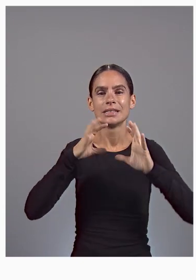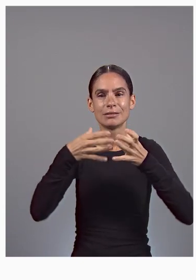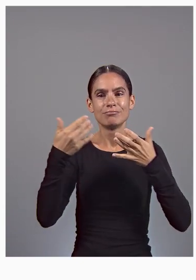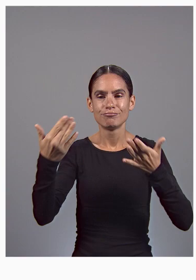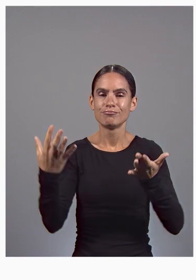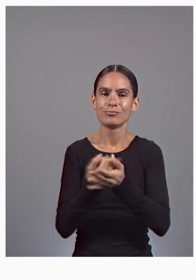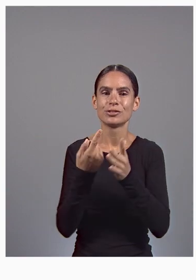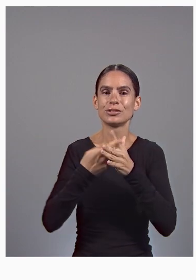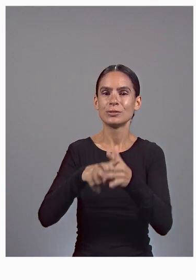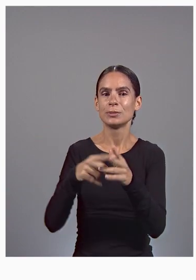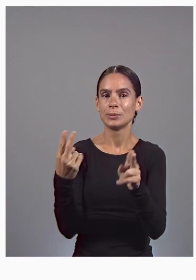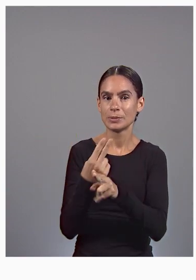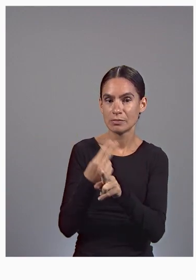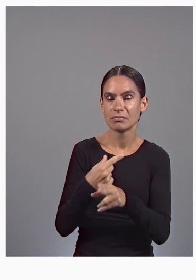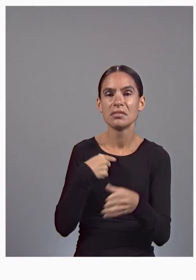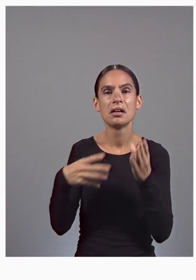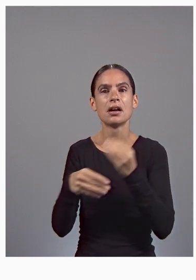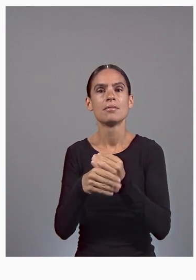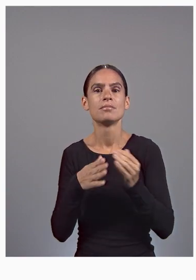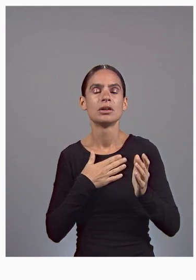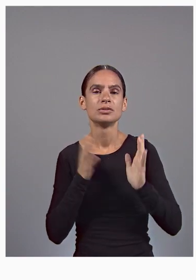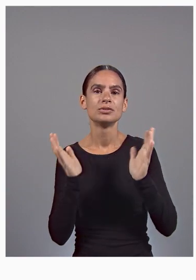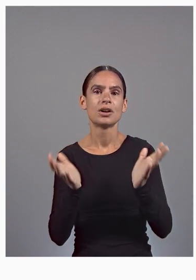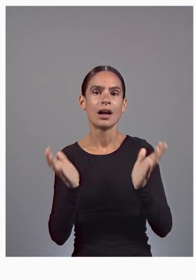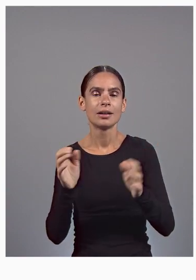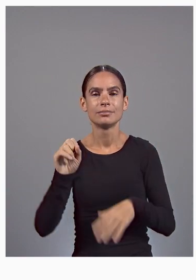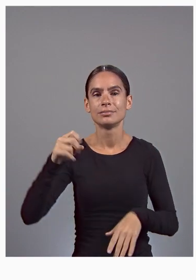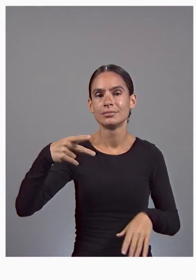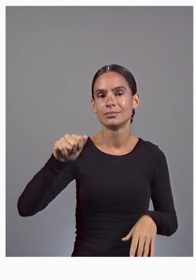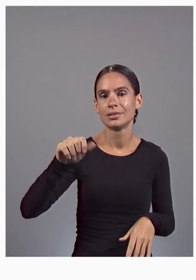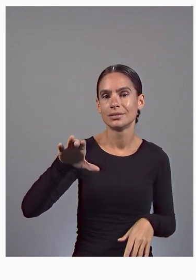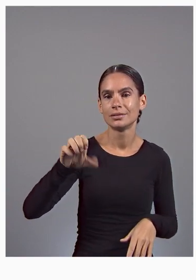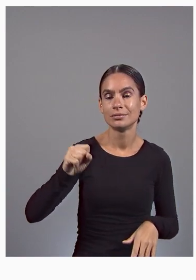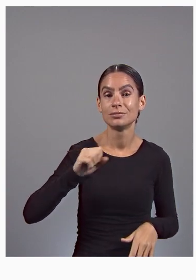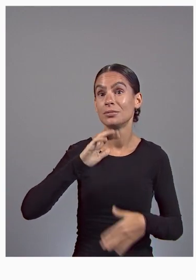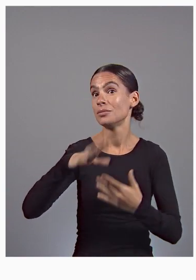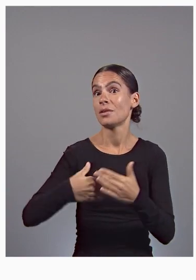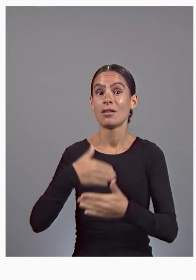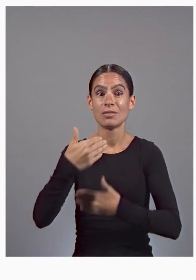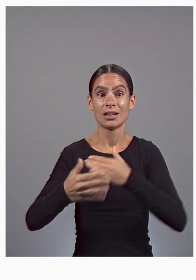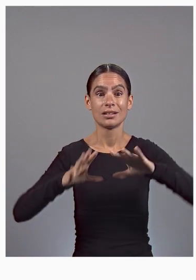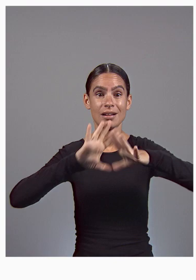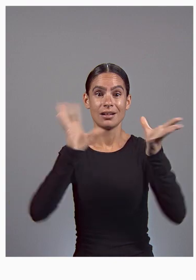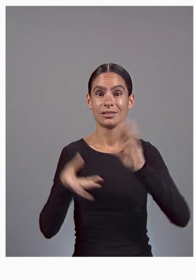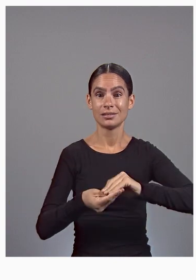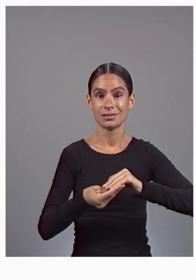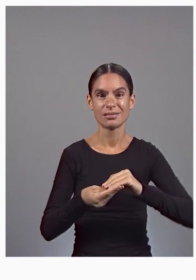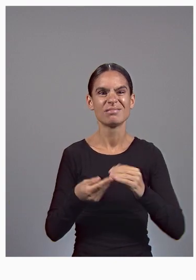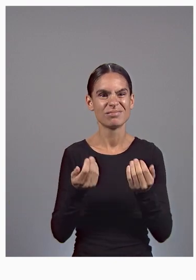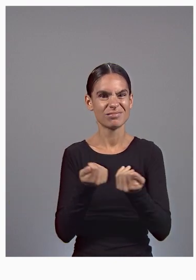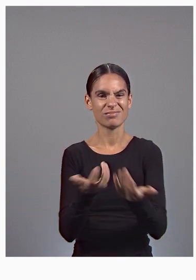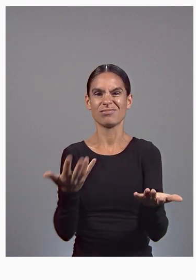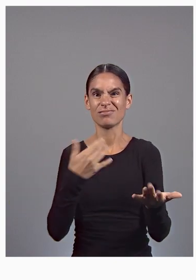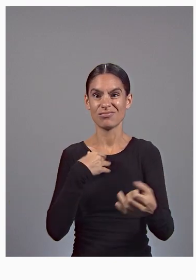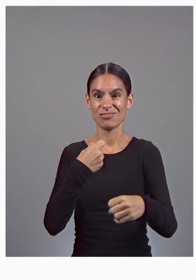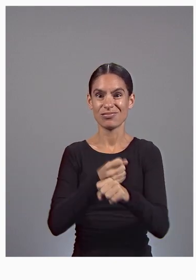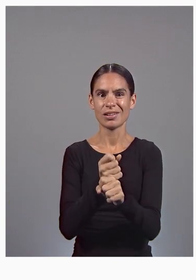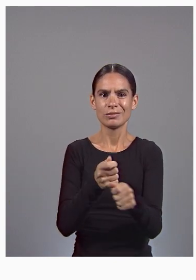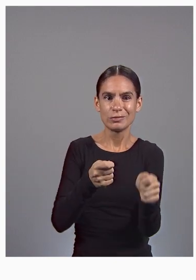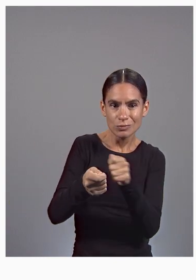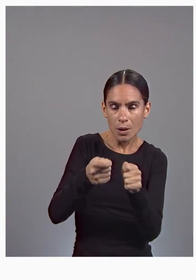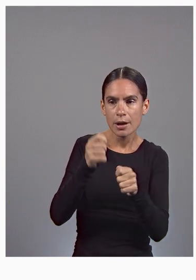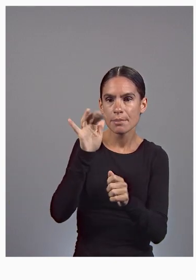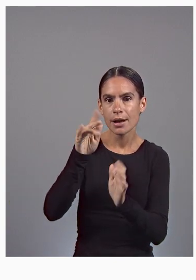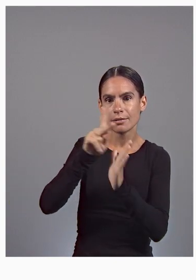spaces. Throughout this whole process, everything I created is controlled by governing policies set by the company's workspace